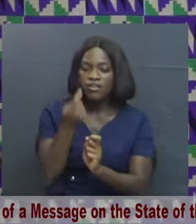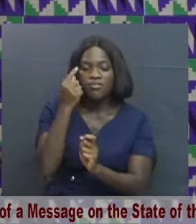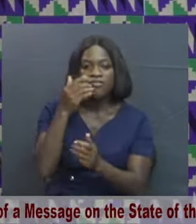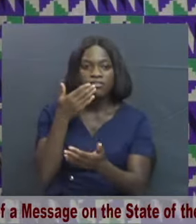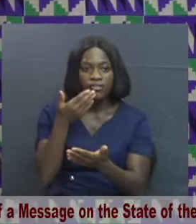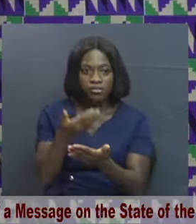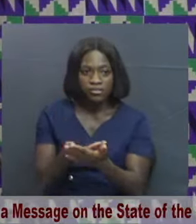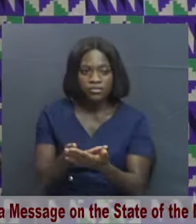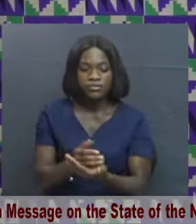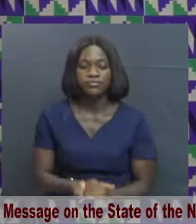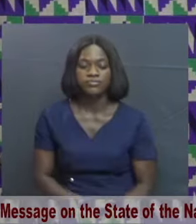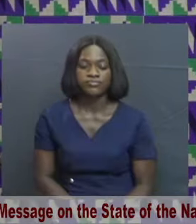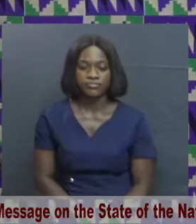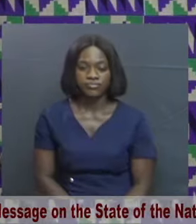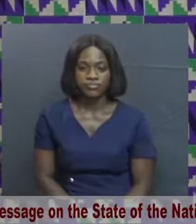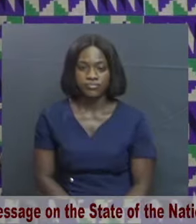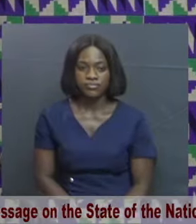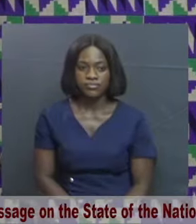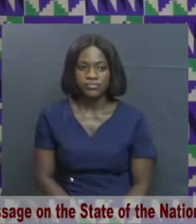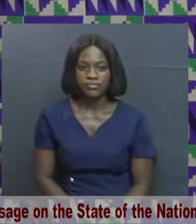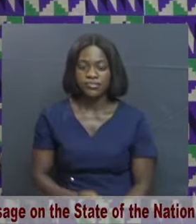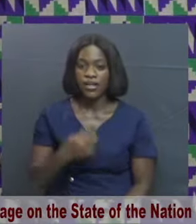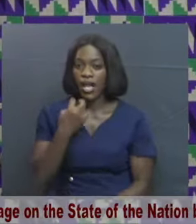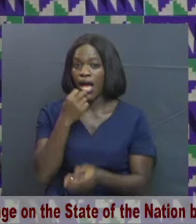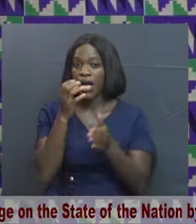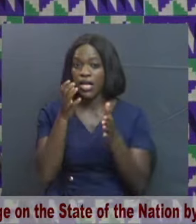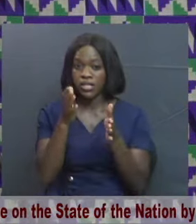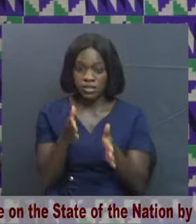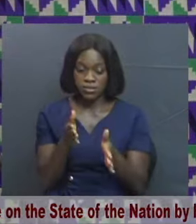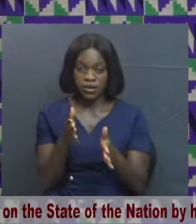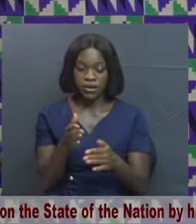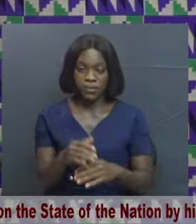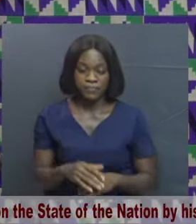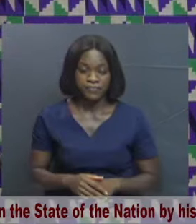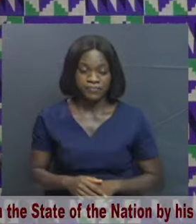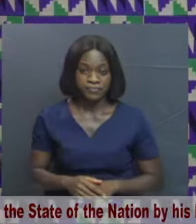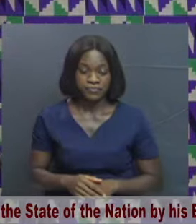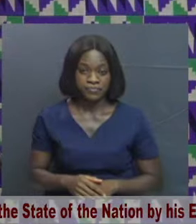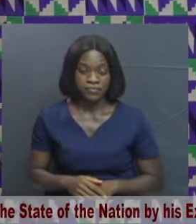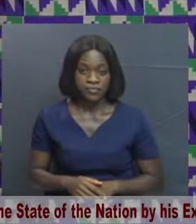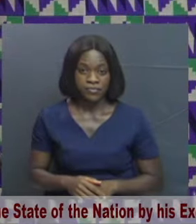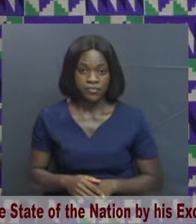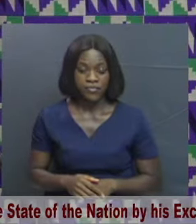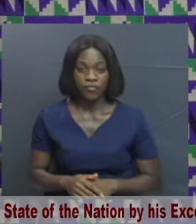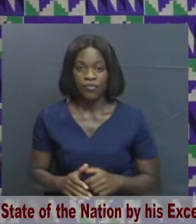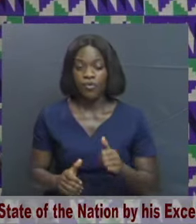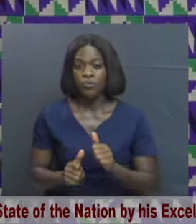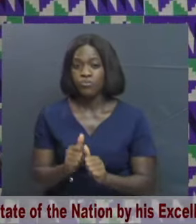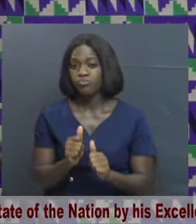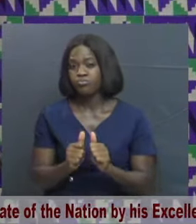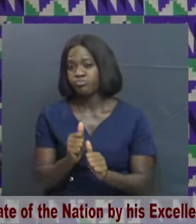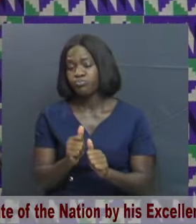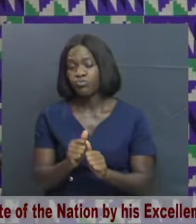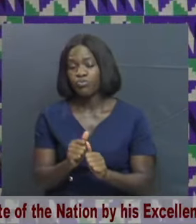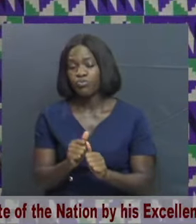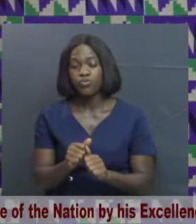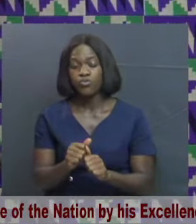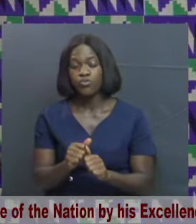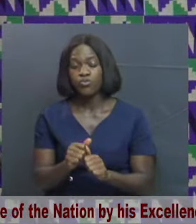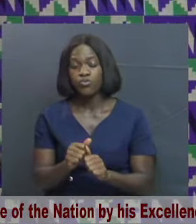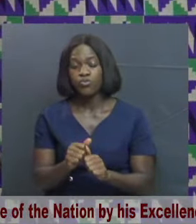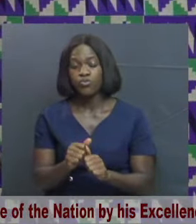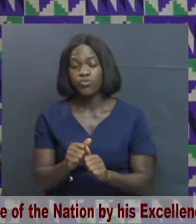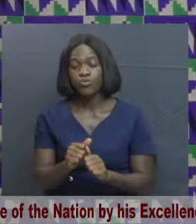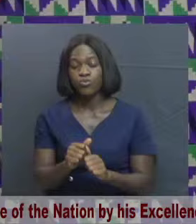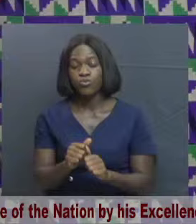up Mr Speaker it is quite likely that the most talked about subject in our country is roads and